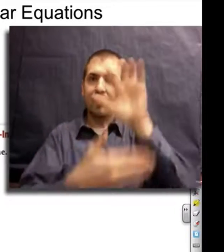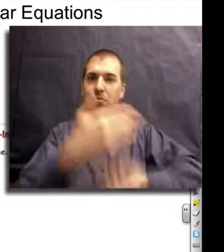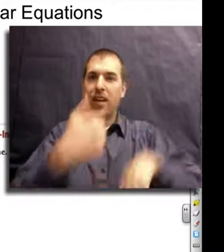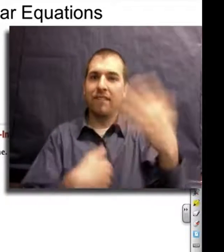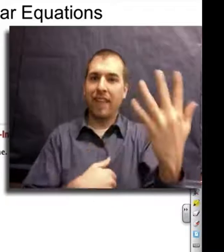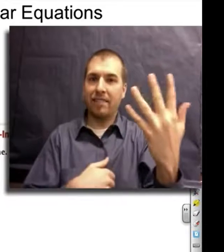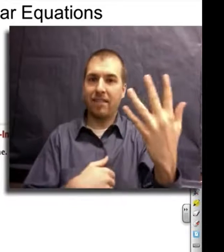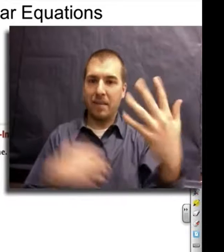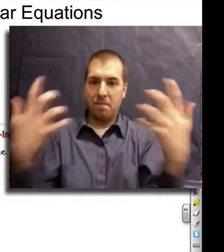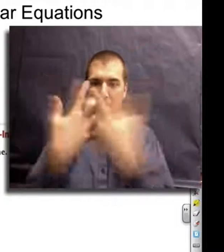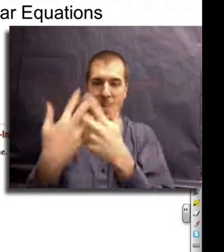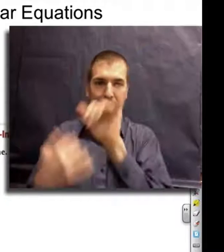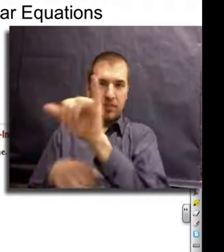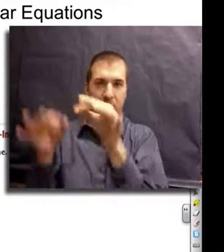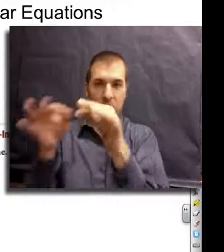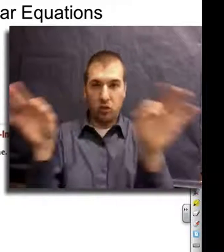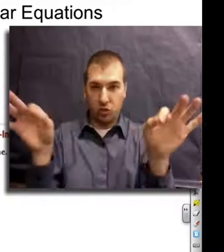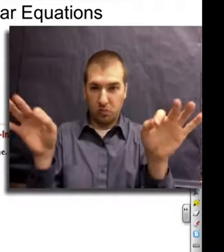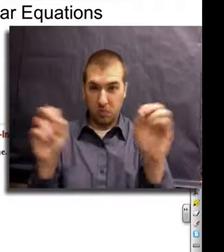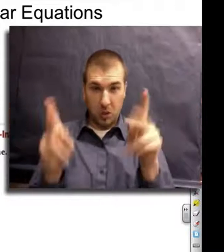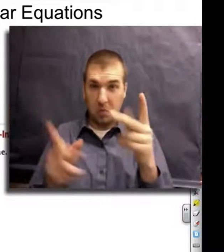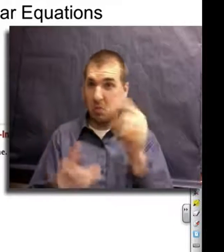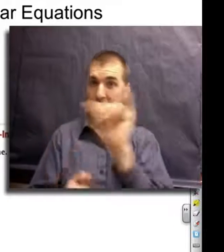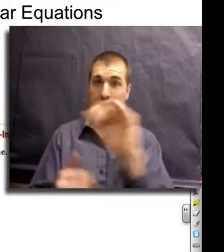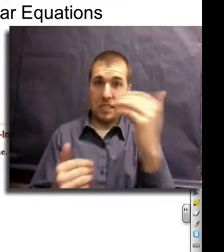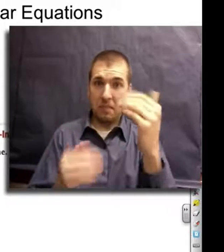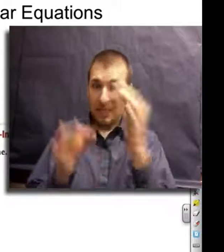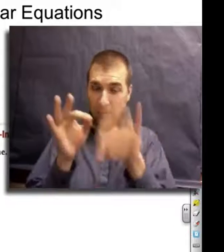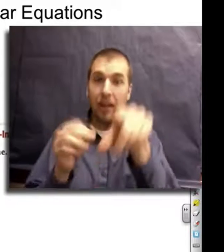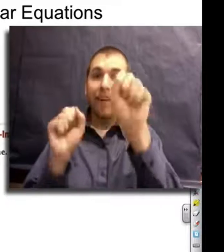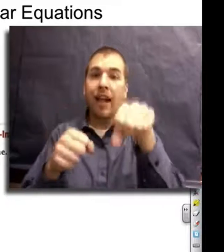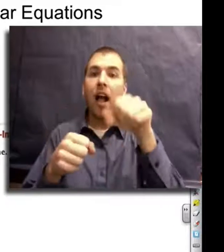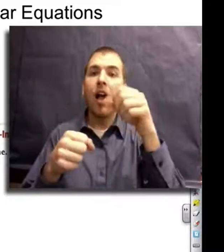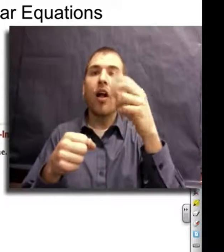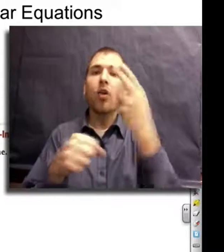So the y is 1/2 x minus 5.